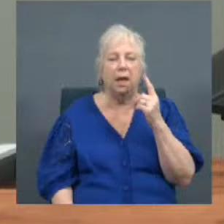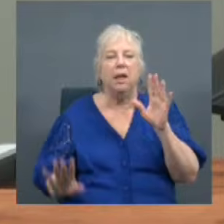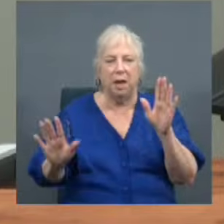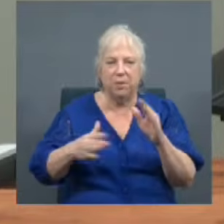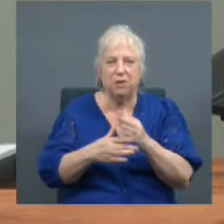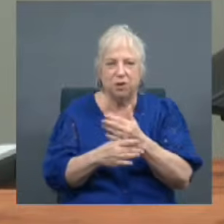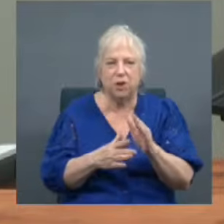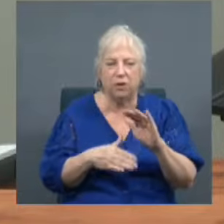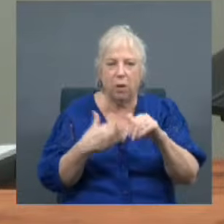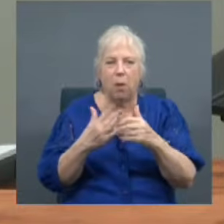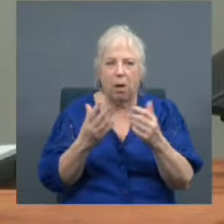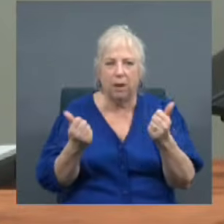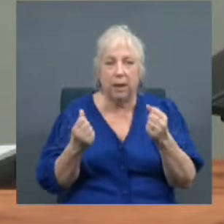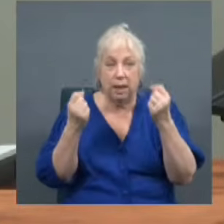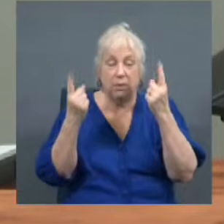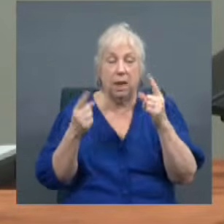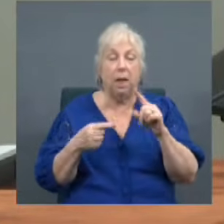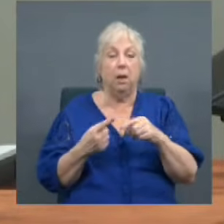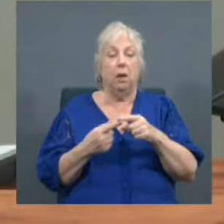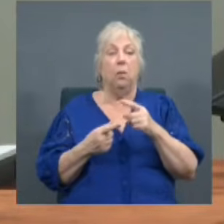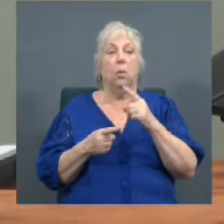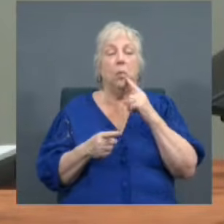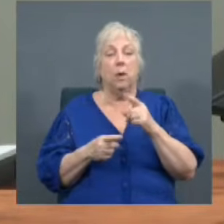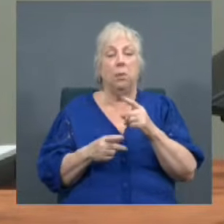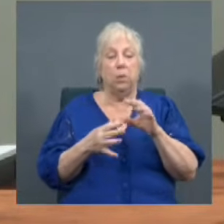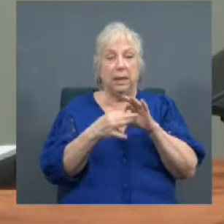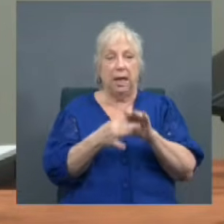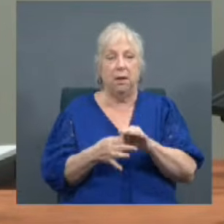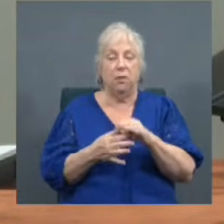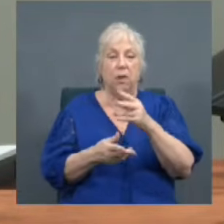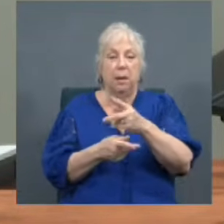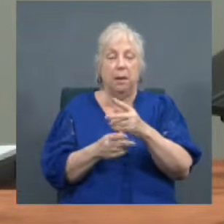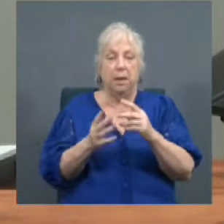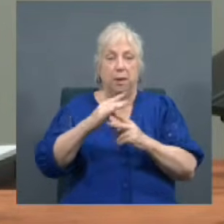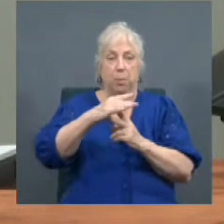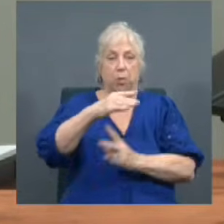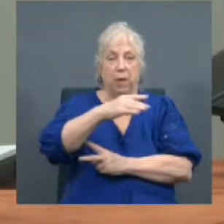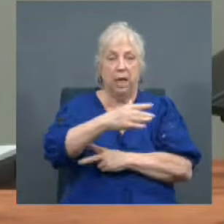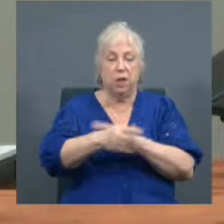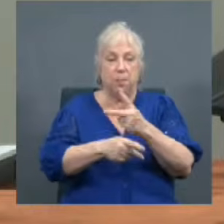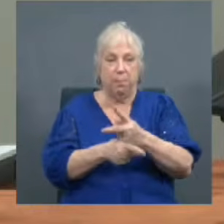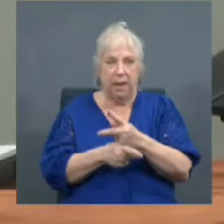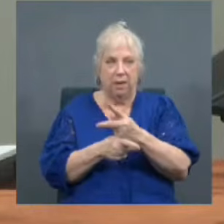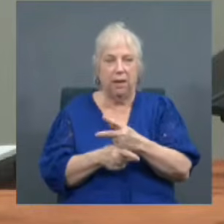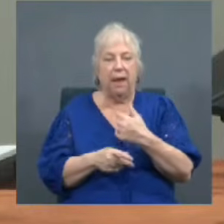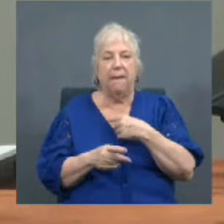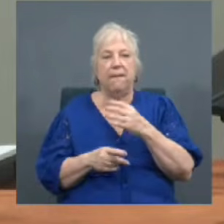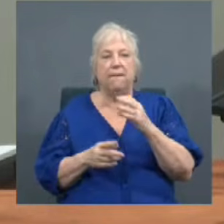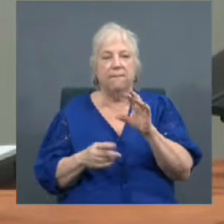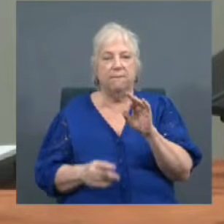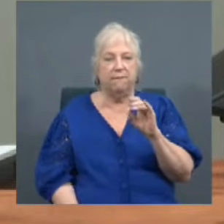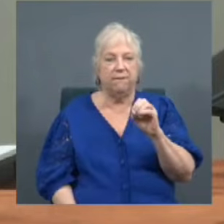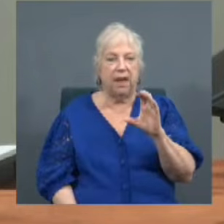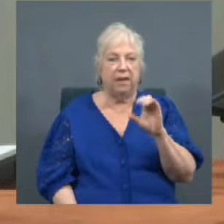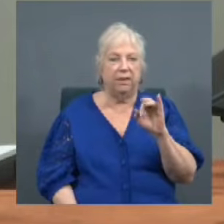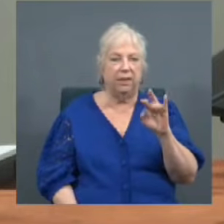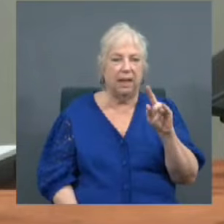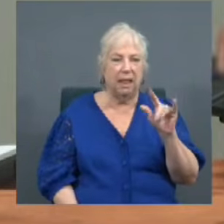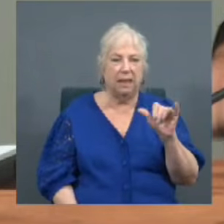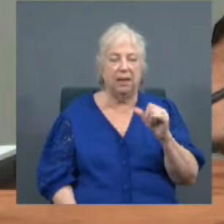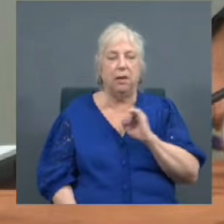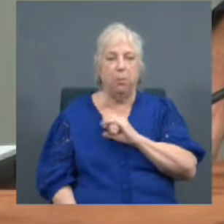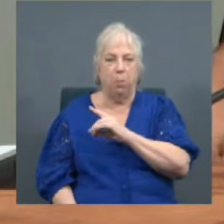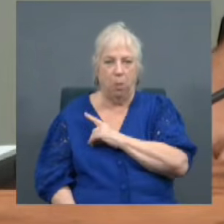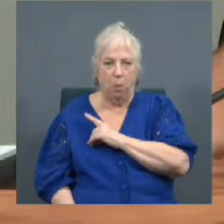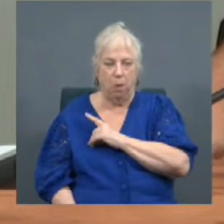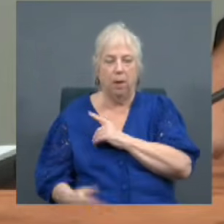everyone's understand. When it comes to the maintenance of those bridges, as Manish shared, there is a facilities board. That facility board has